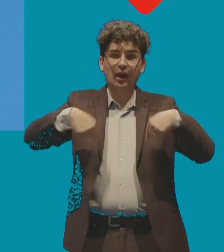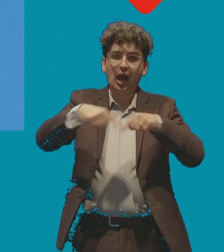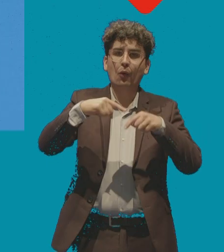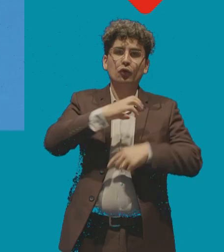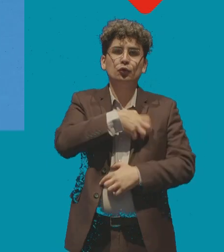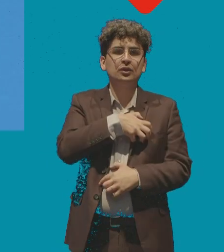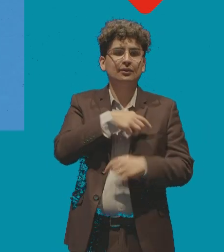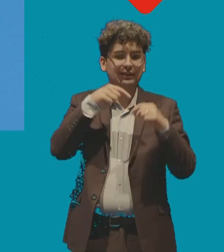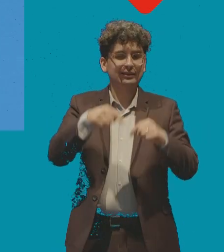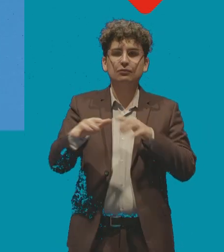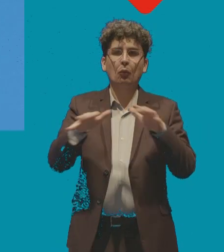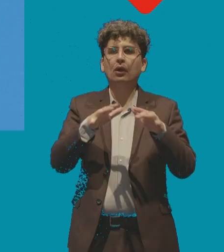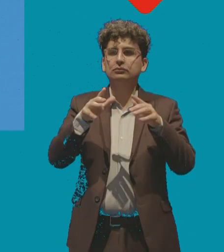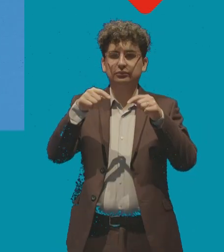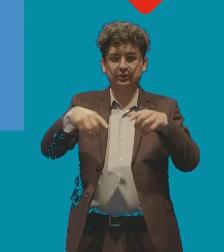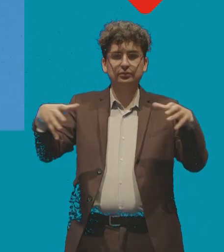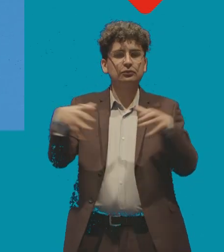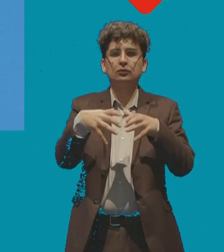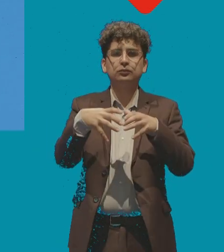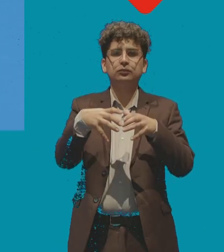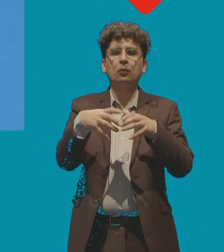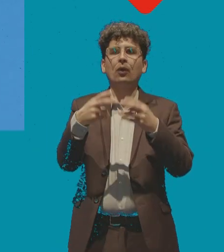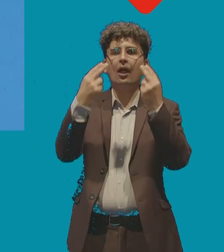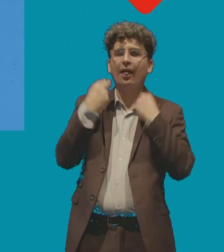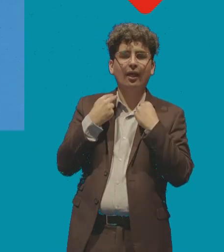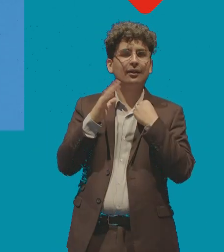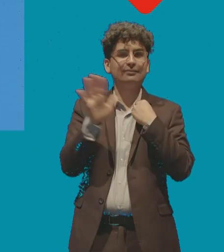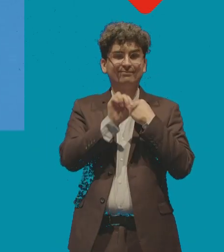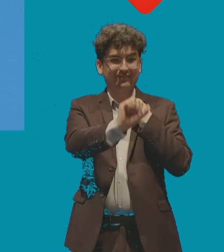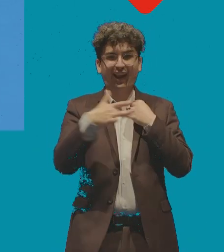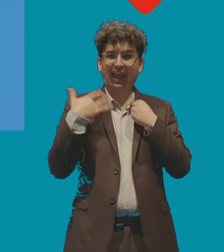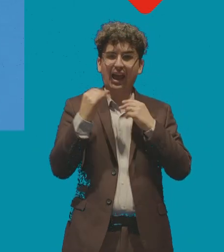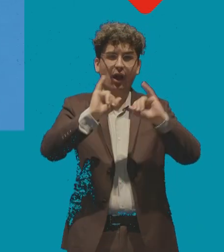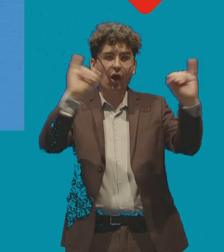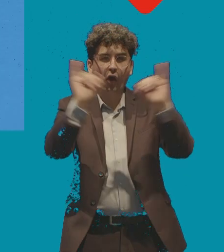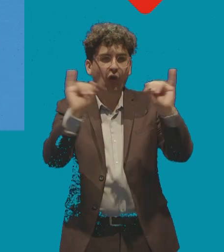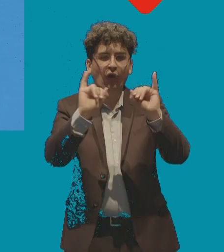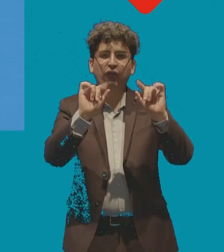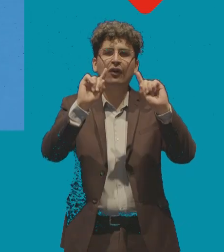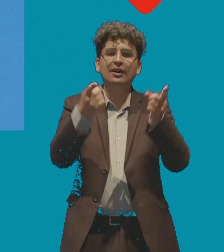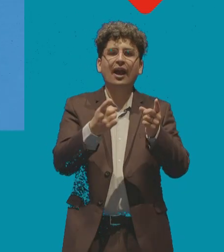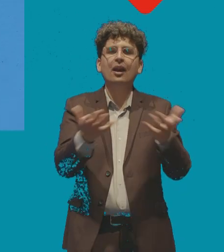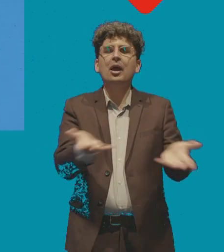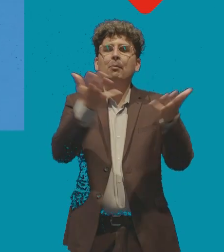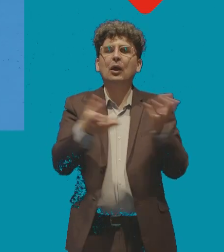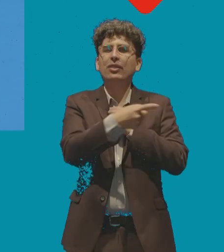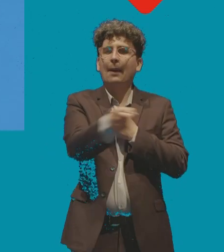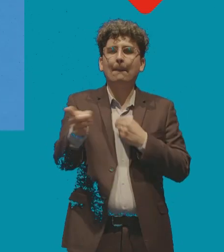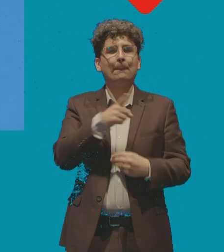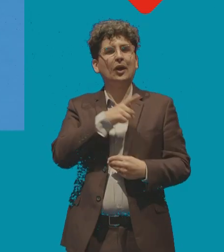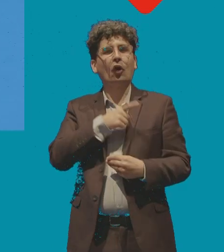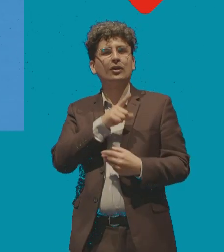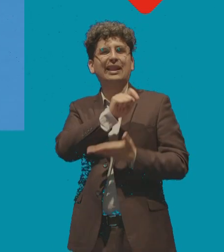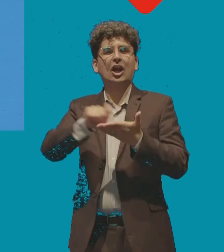members, and this movement will not stand for it. The lives of people who have been through hell should not be toyed with for a reprehensible election